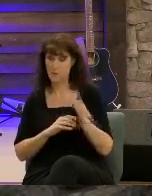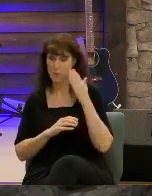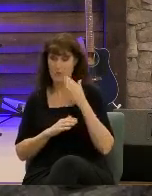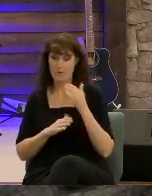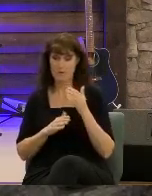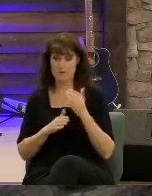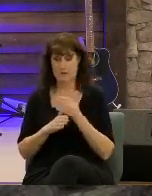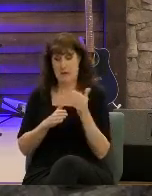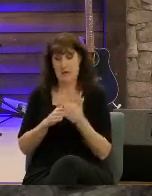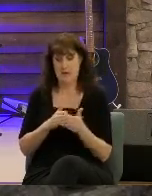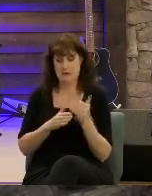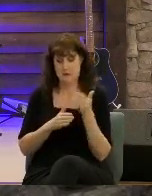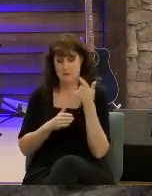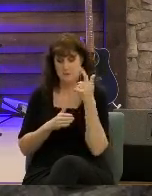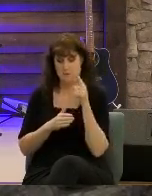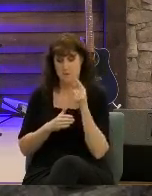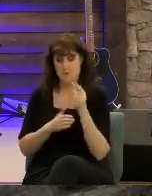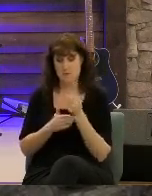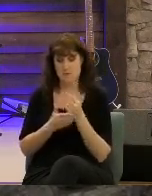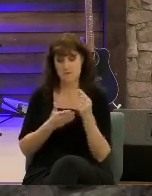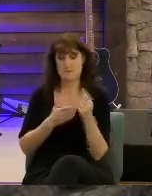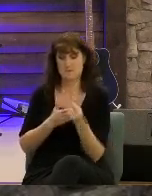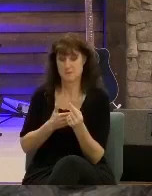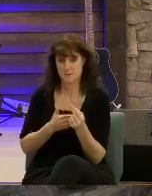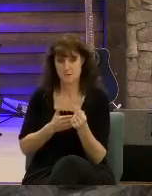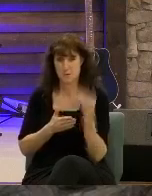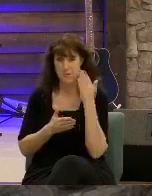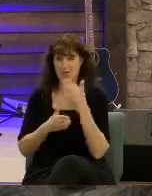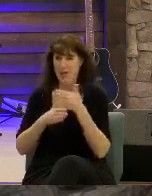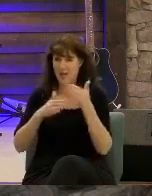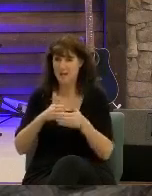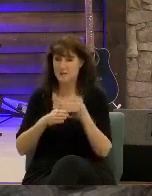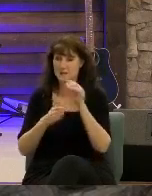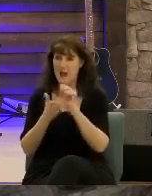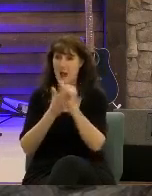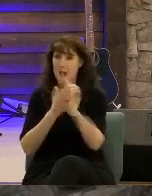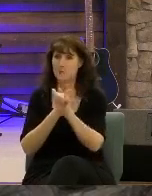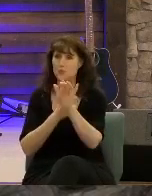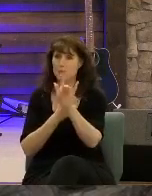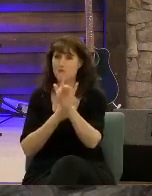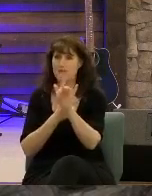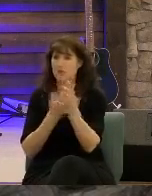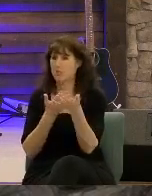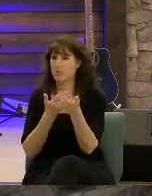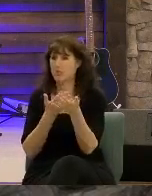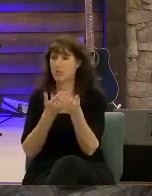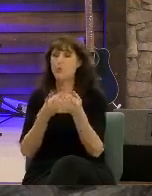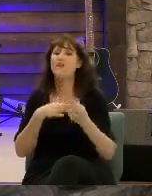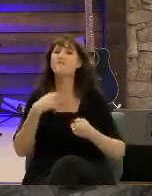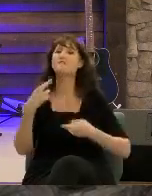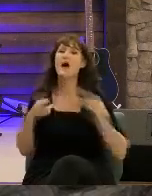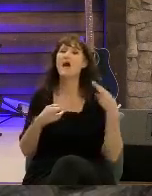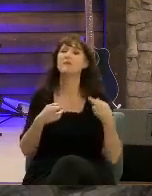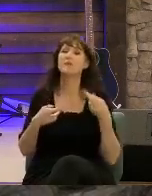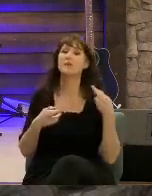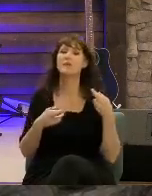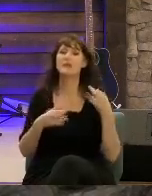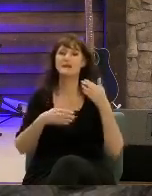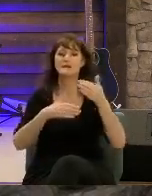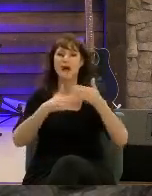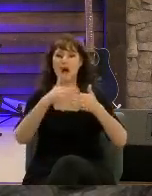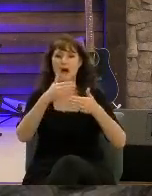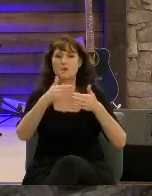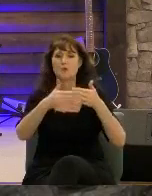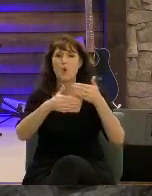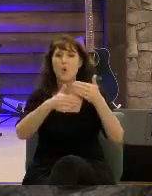for 6 days? Will it end on April 25th? Revival is ongoing in the power of belief, is